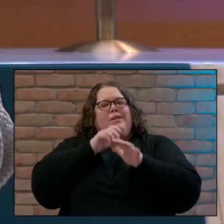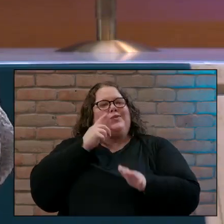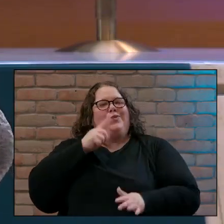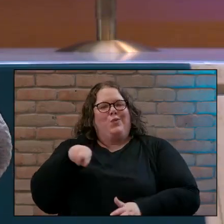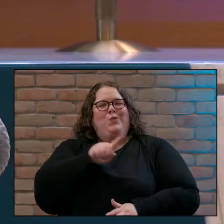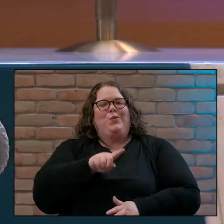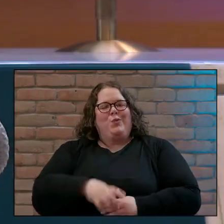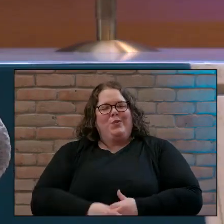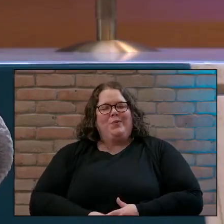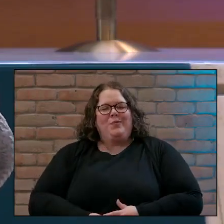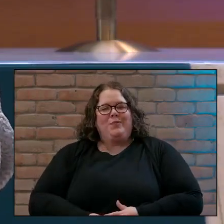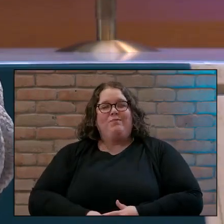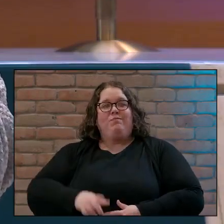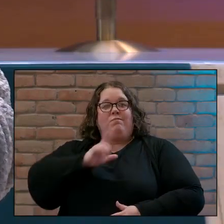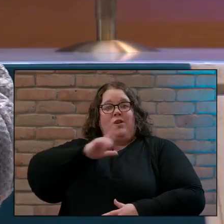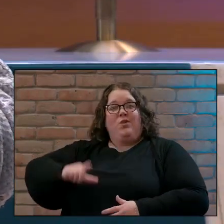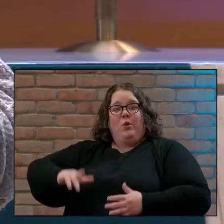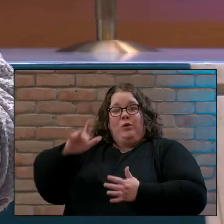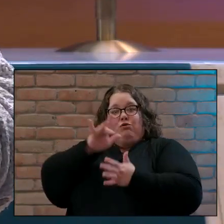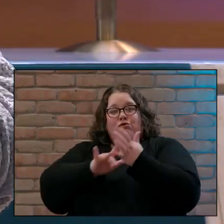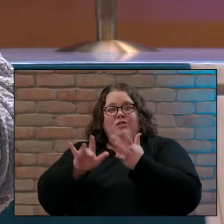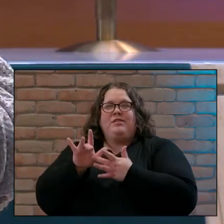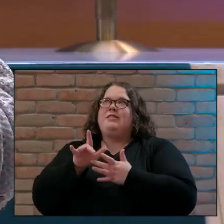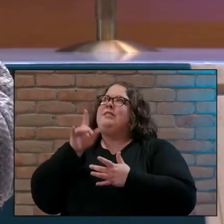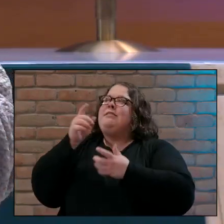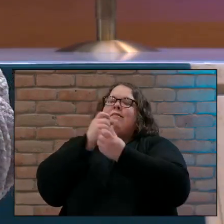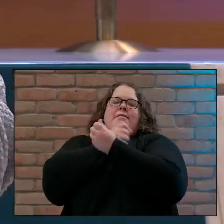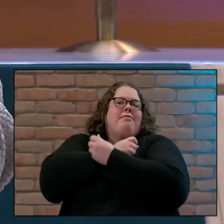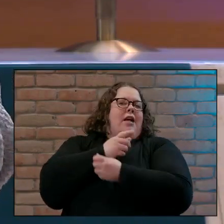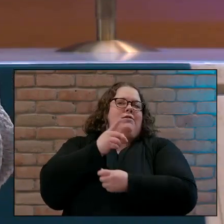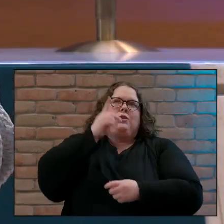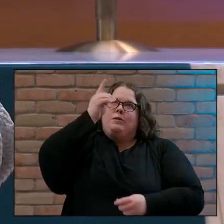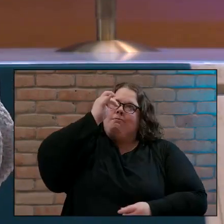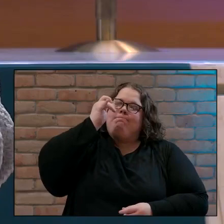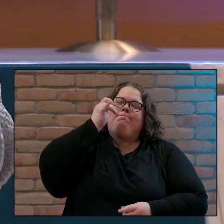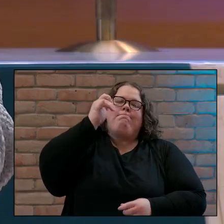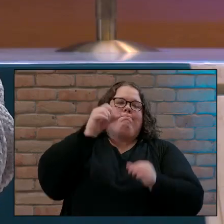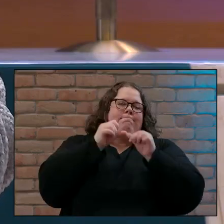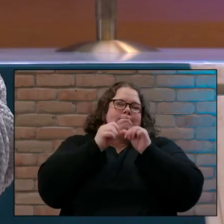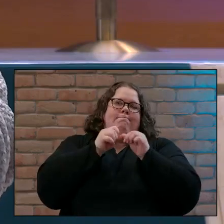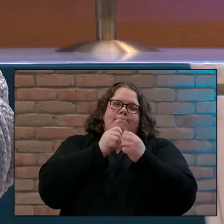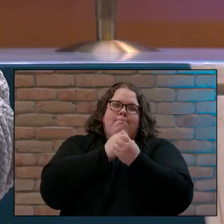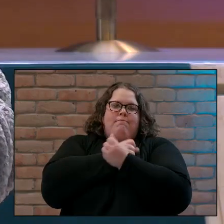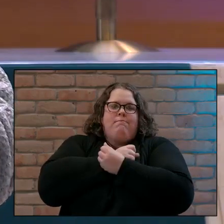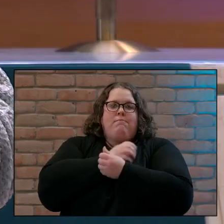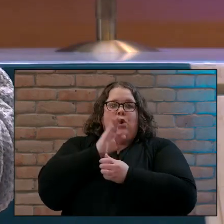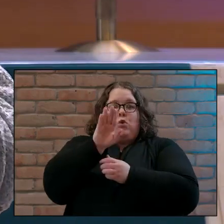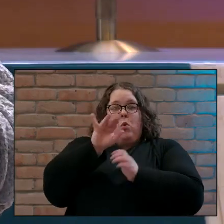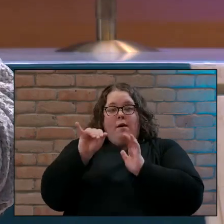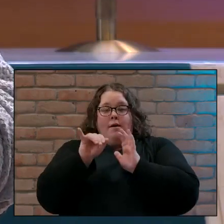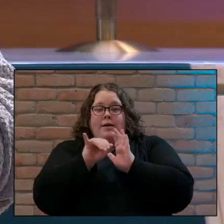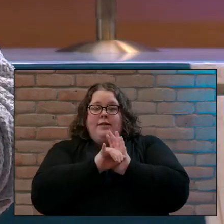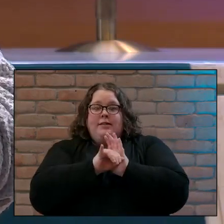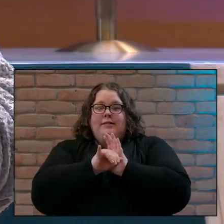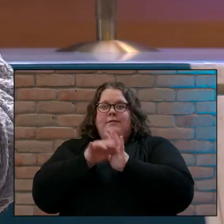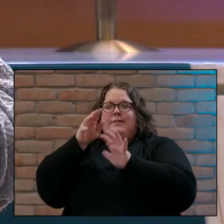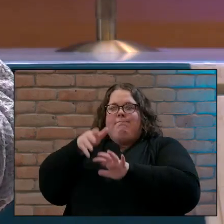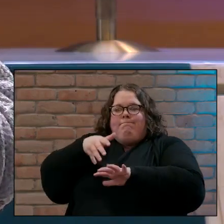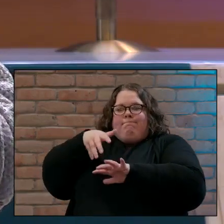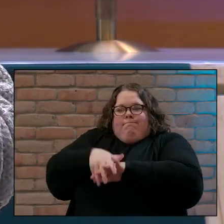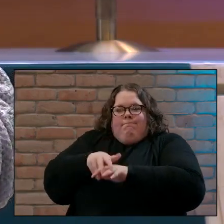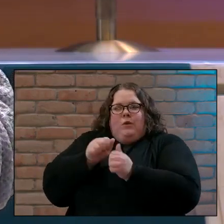blessing. Our Lord Jesus loves you with an everlasting love. Your identity is rooted in